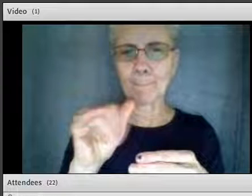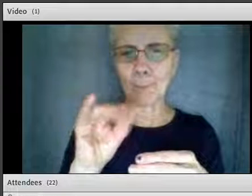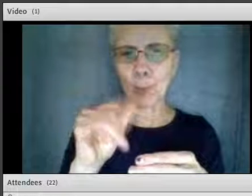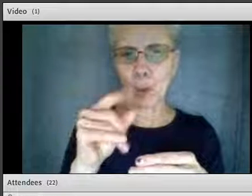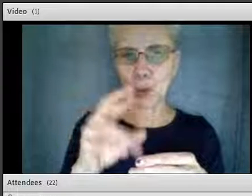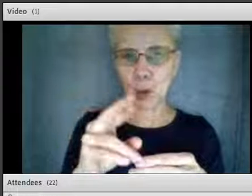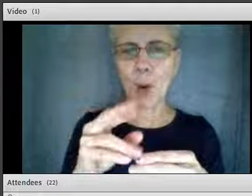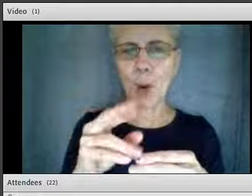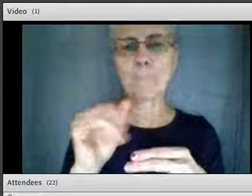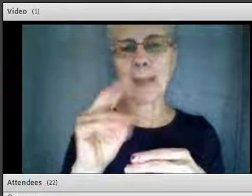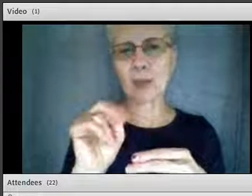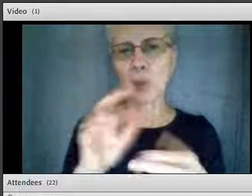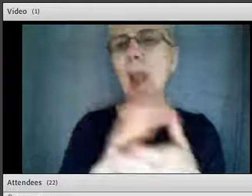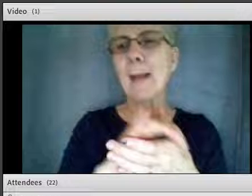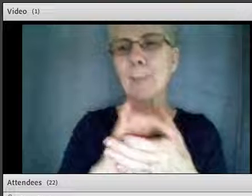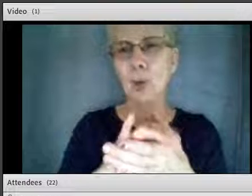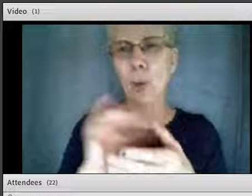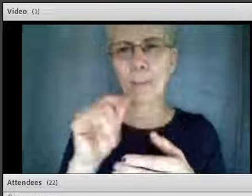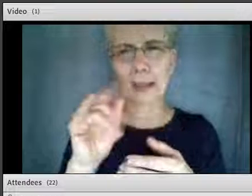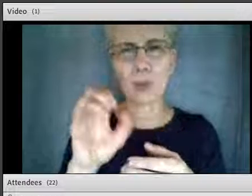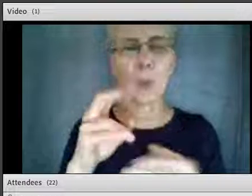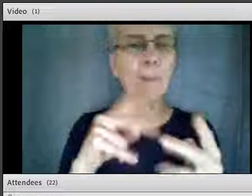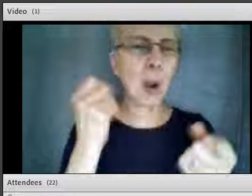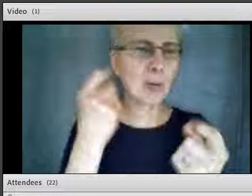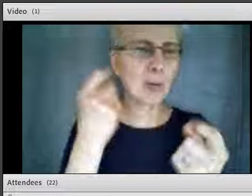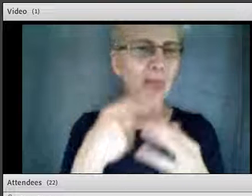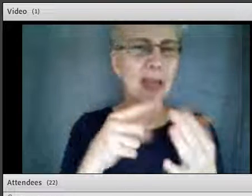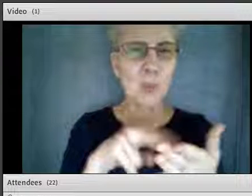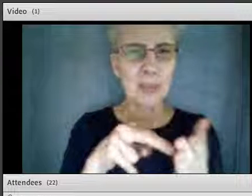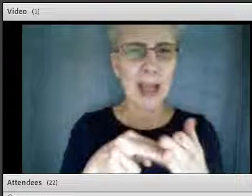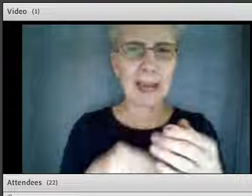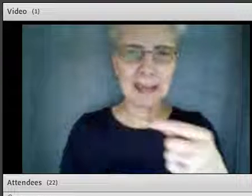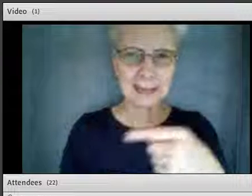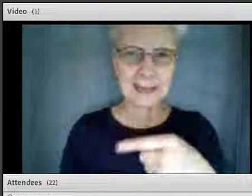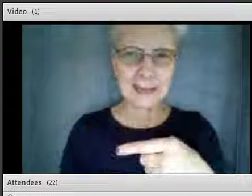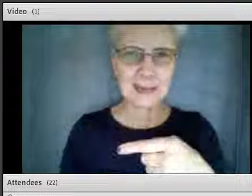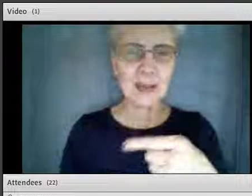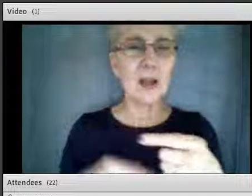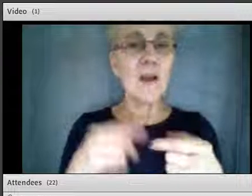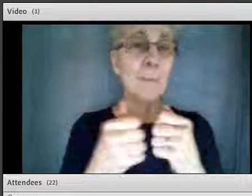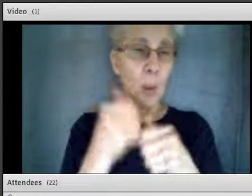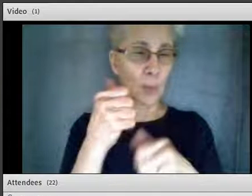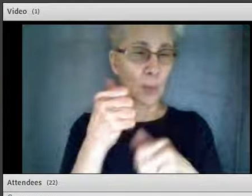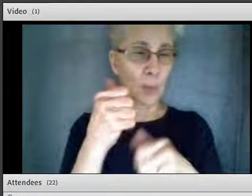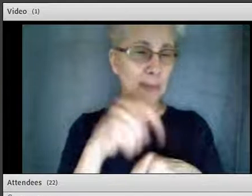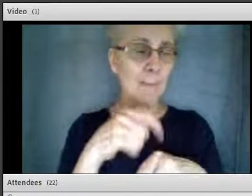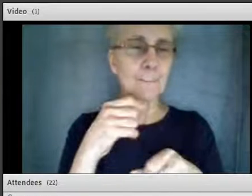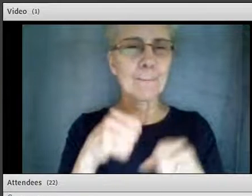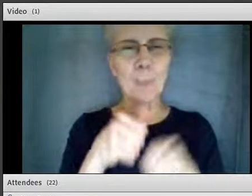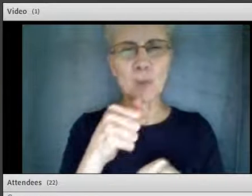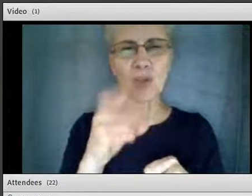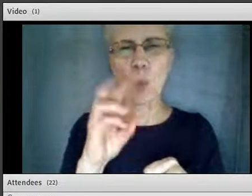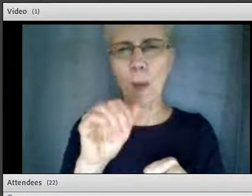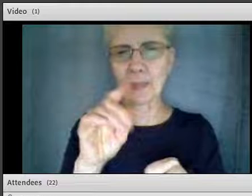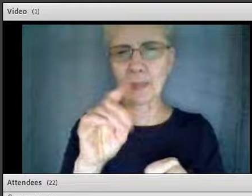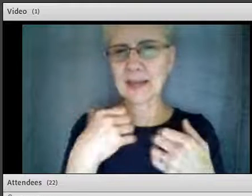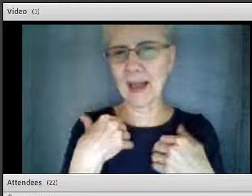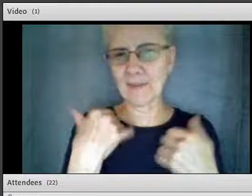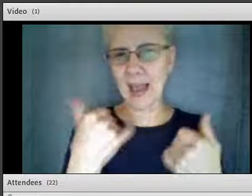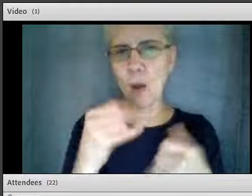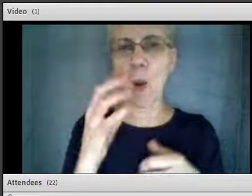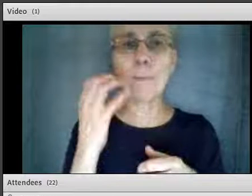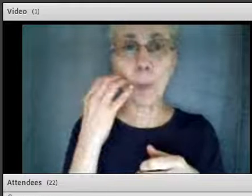People understand that that's what that is for the most part, because most websites have them now on mobile. When you do that, if